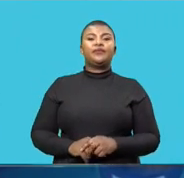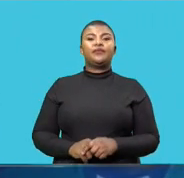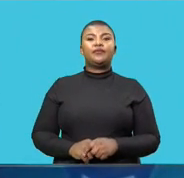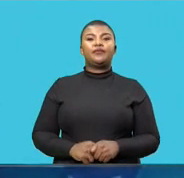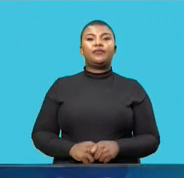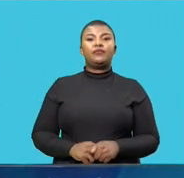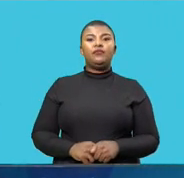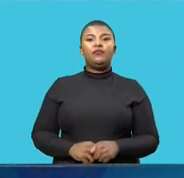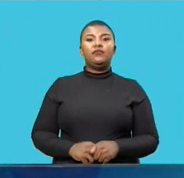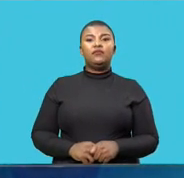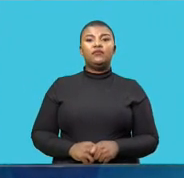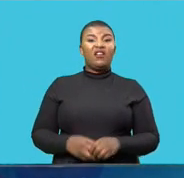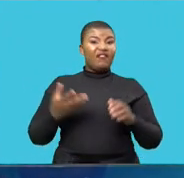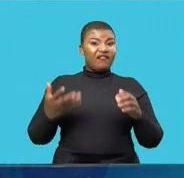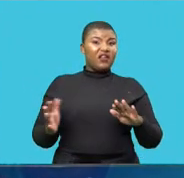Go lahlelwa